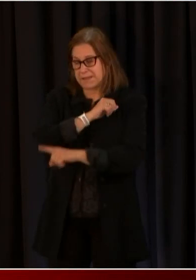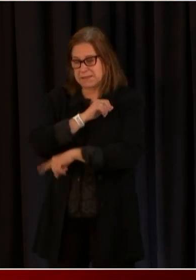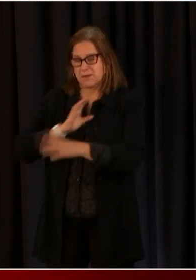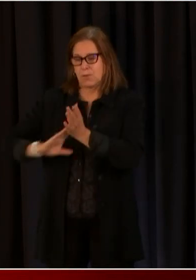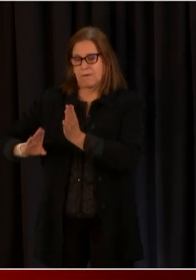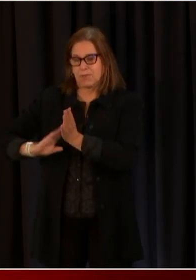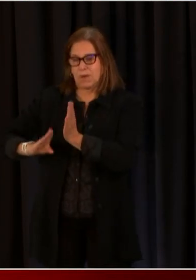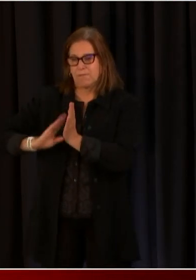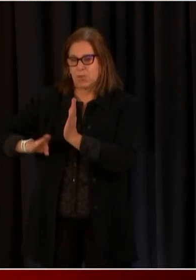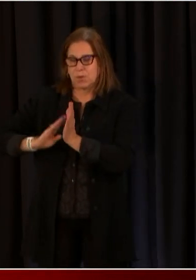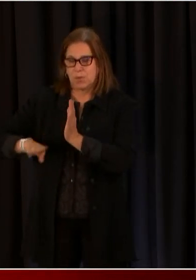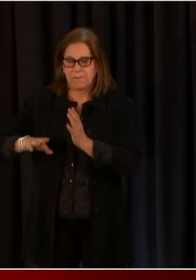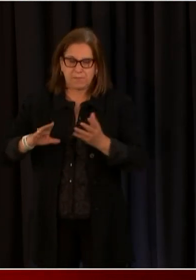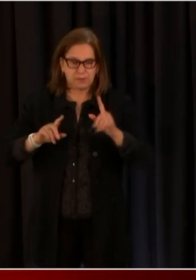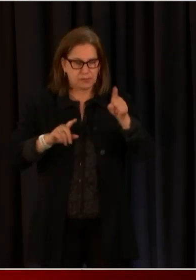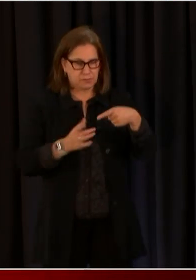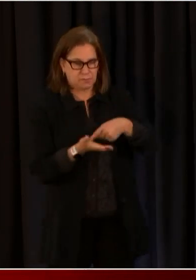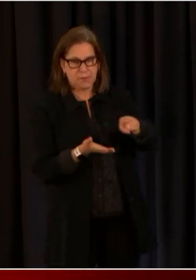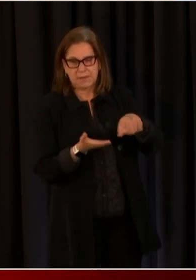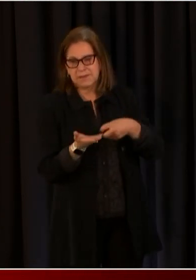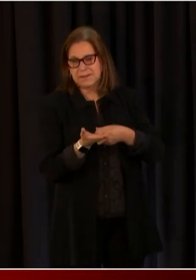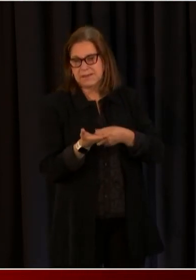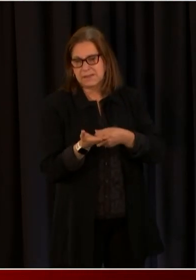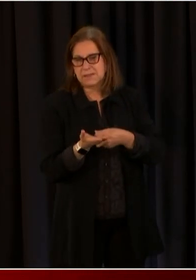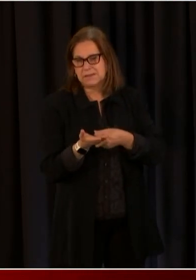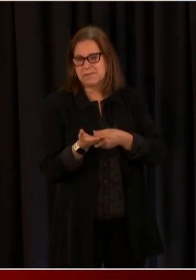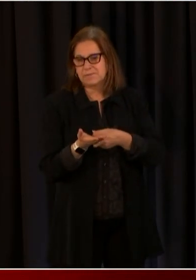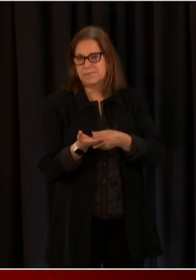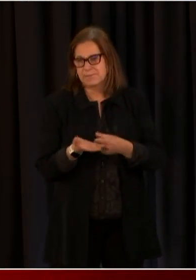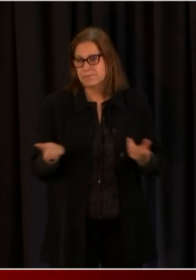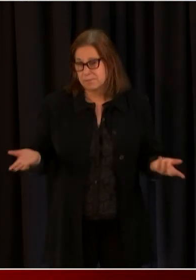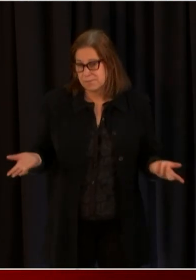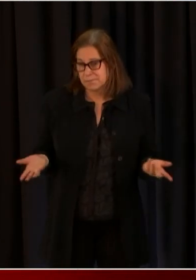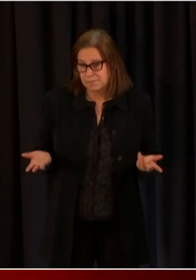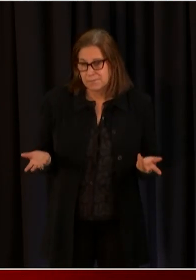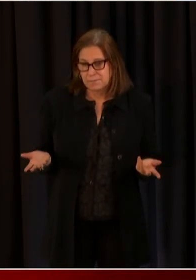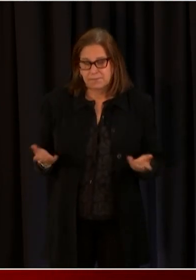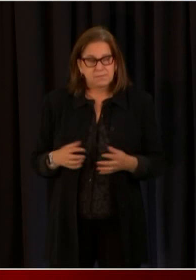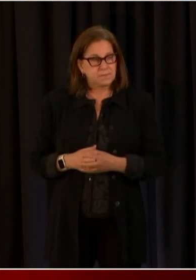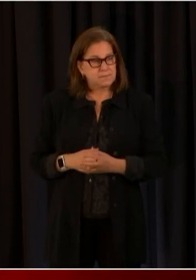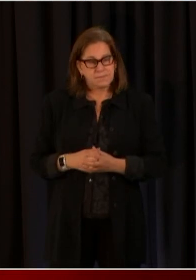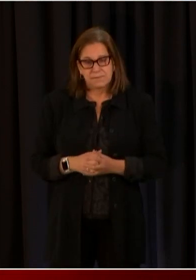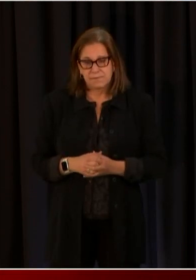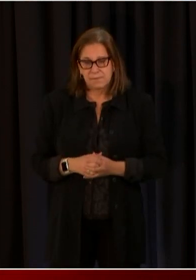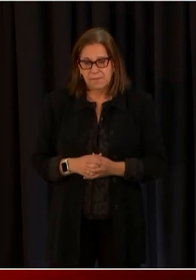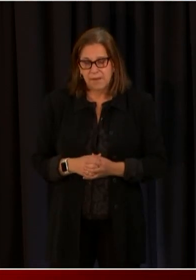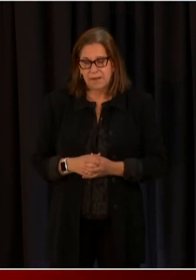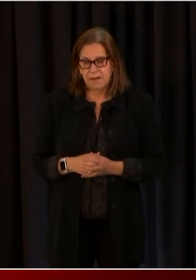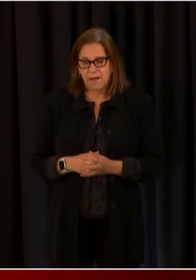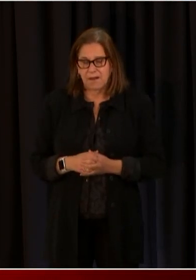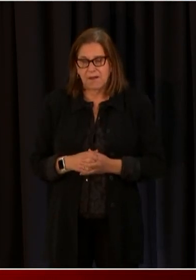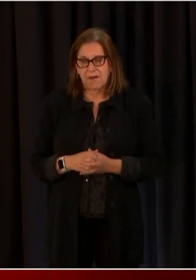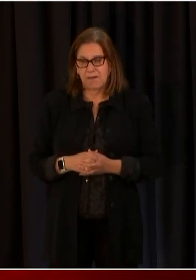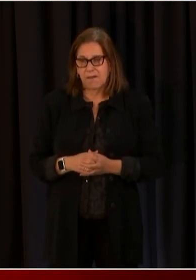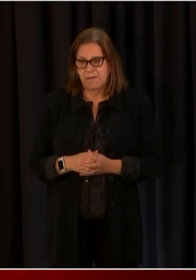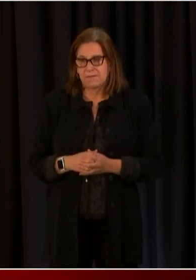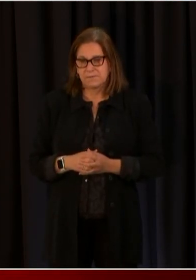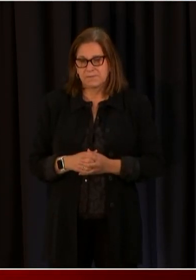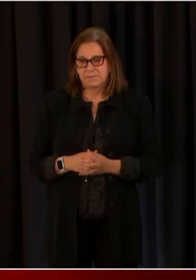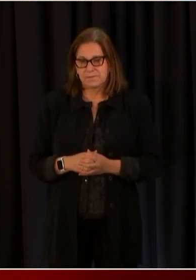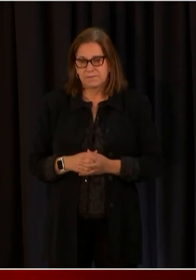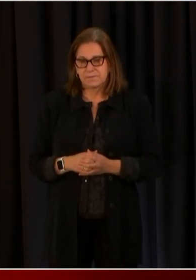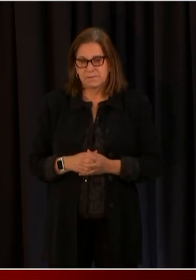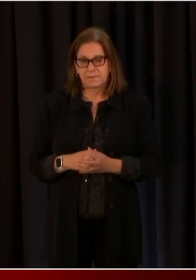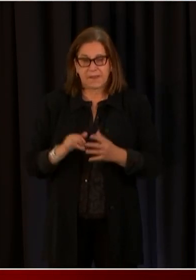an opportunity to move towards having their registration and credentialing correct. The